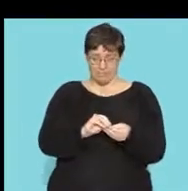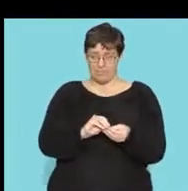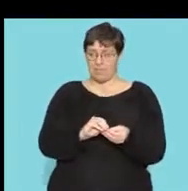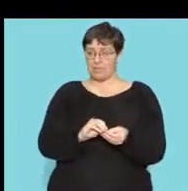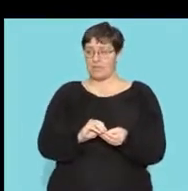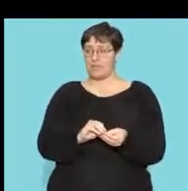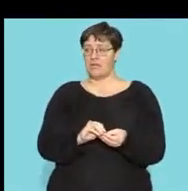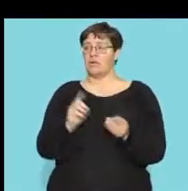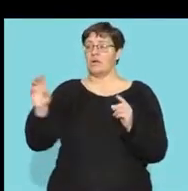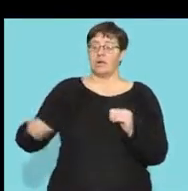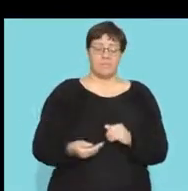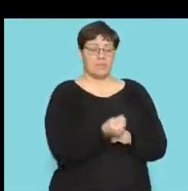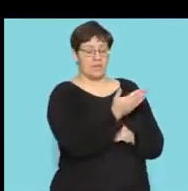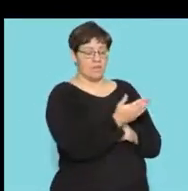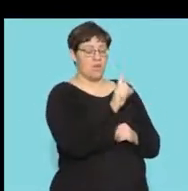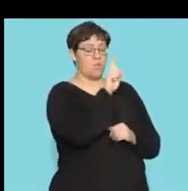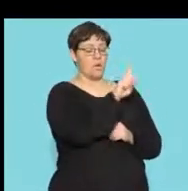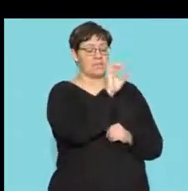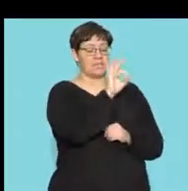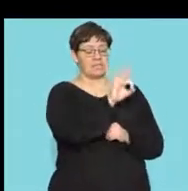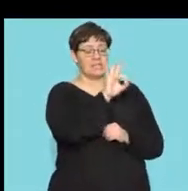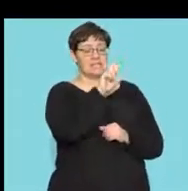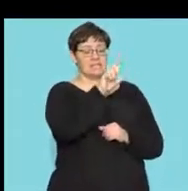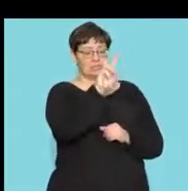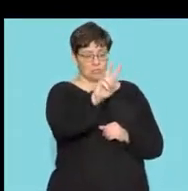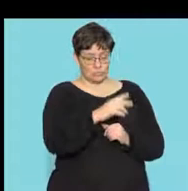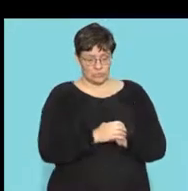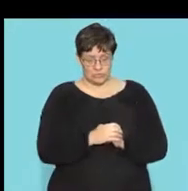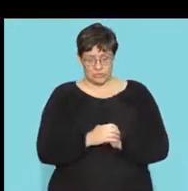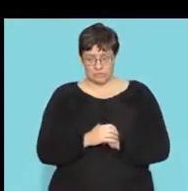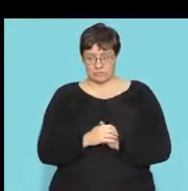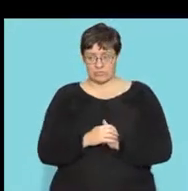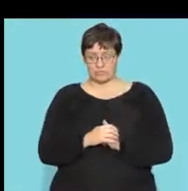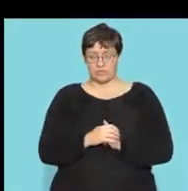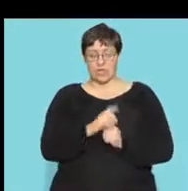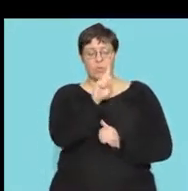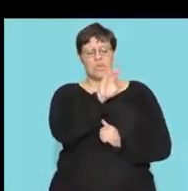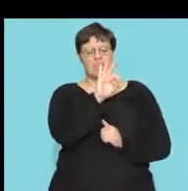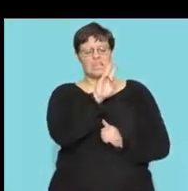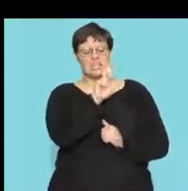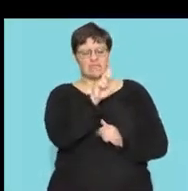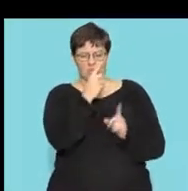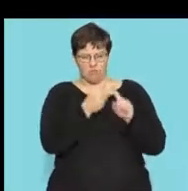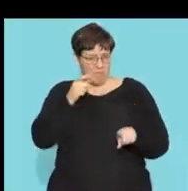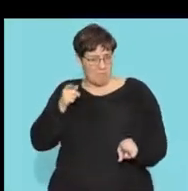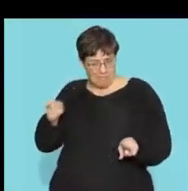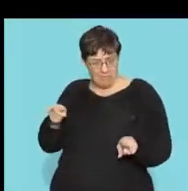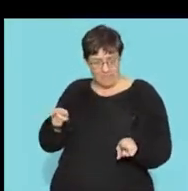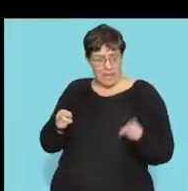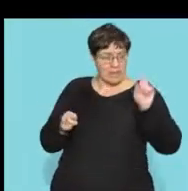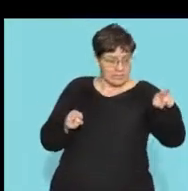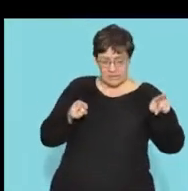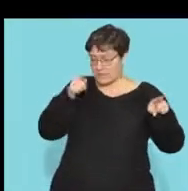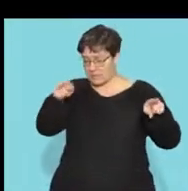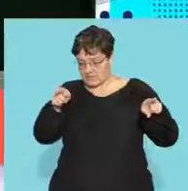and that will then give you the 1372. Now you know where the 1372 comes from. It's the total in terms of